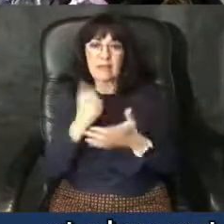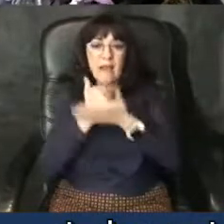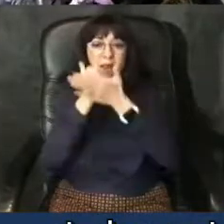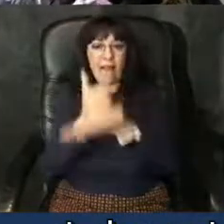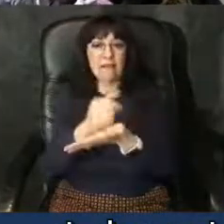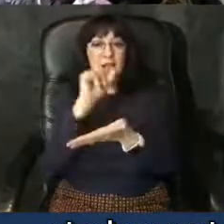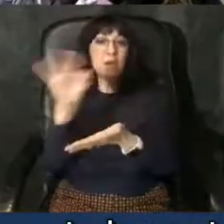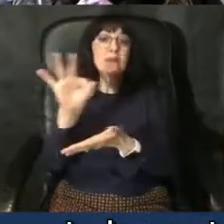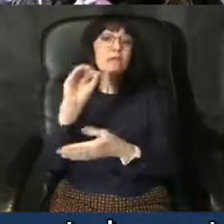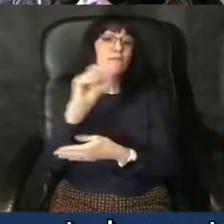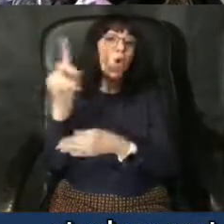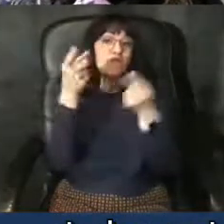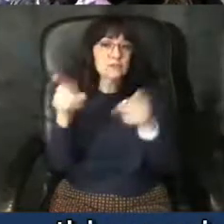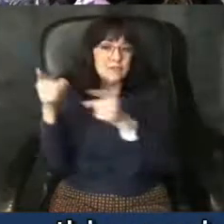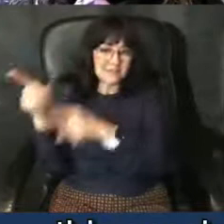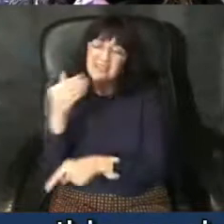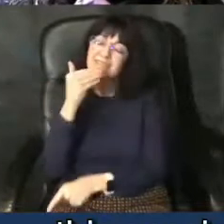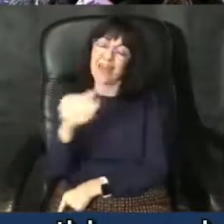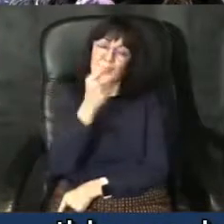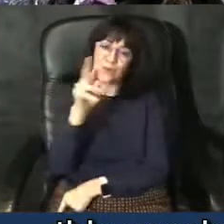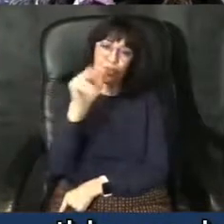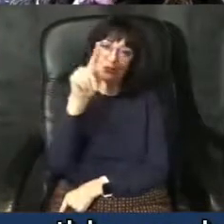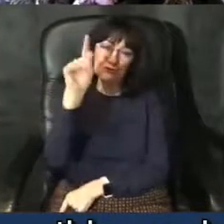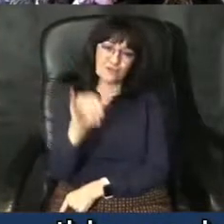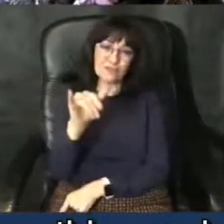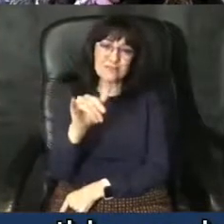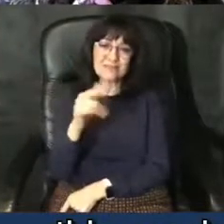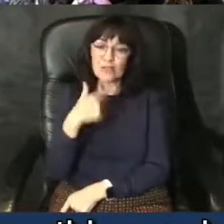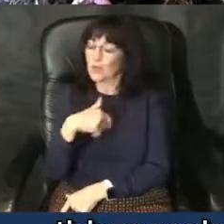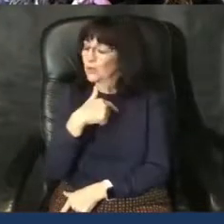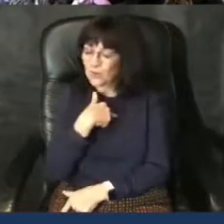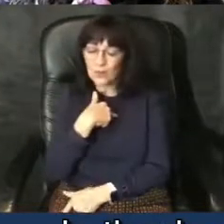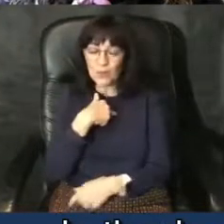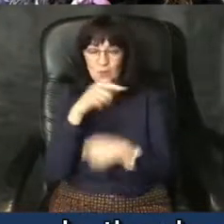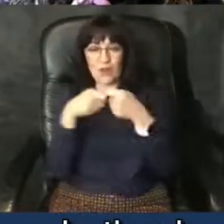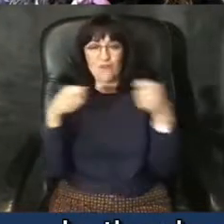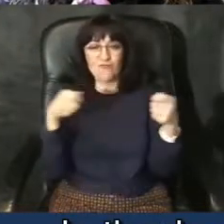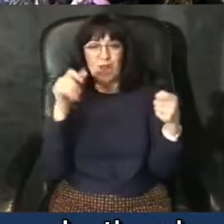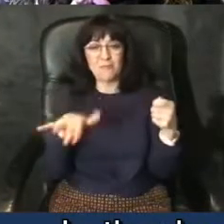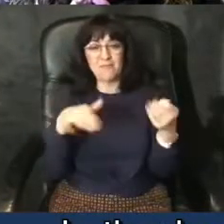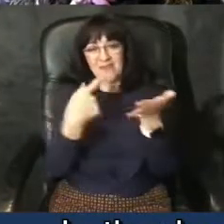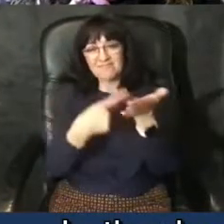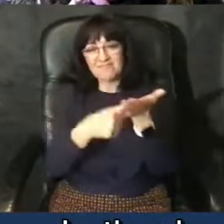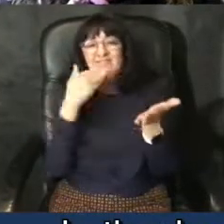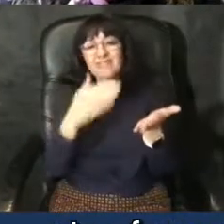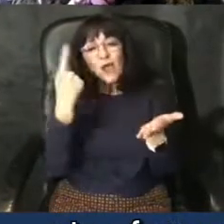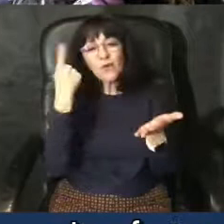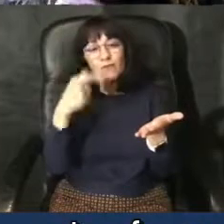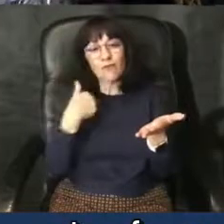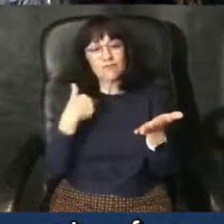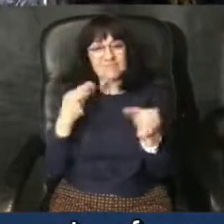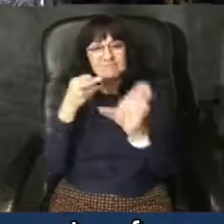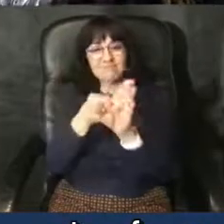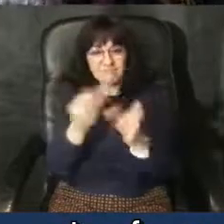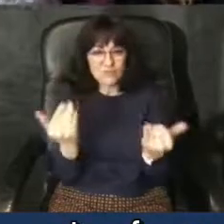put that plug out there as well. Thank you, Dr. Rattay, as we round out this session. Thank you for having me participate today. Yeah, thank you so much. And that's